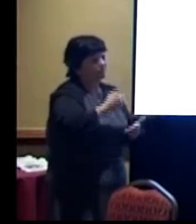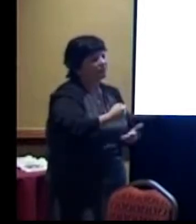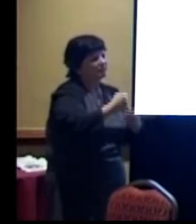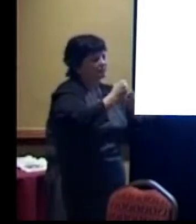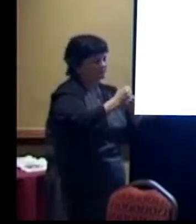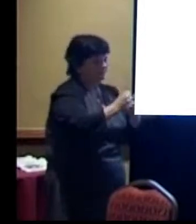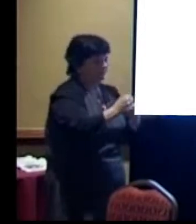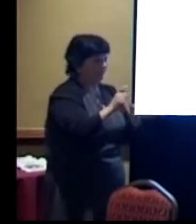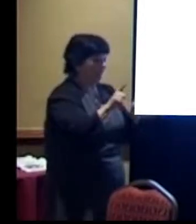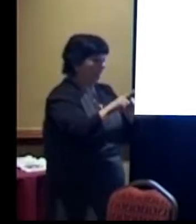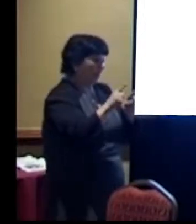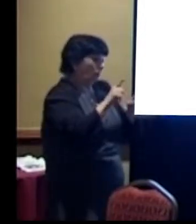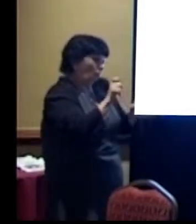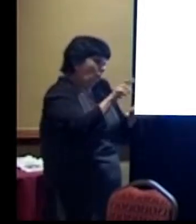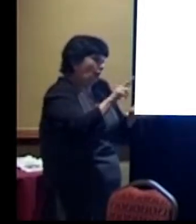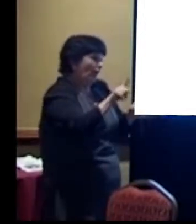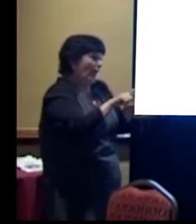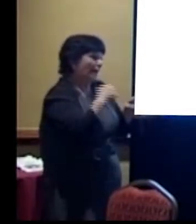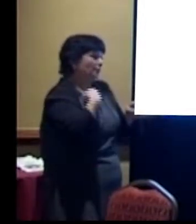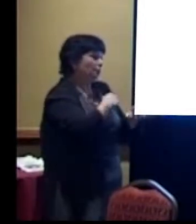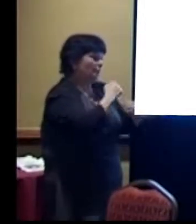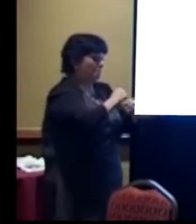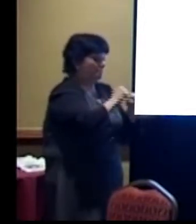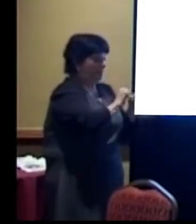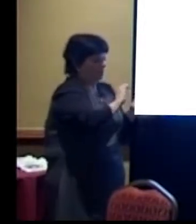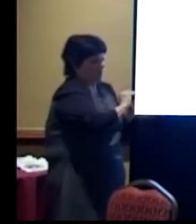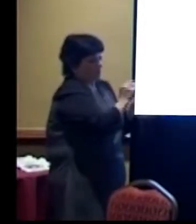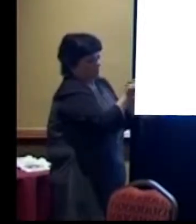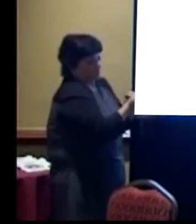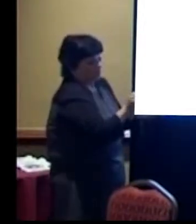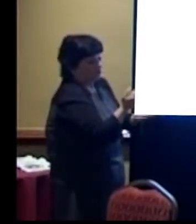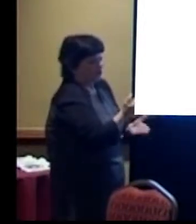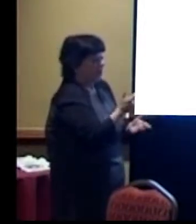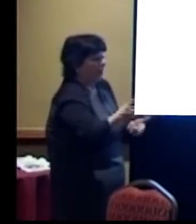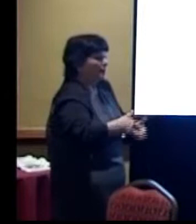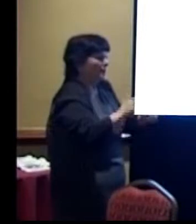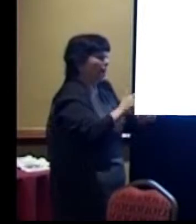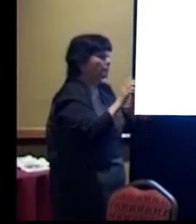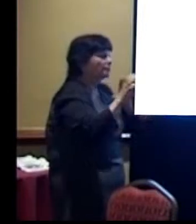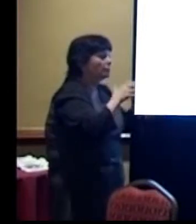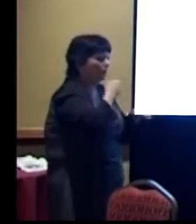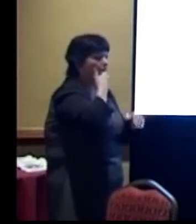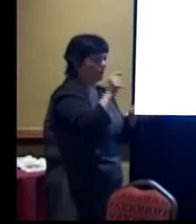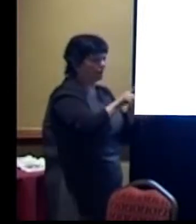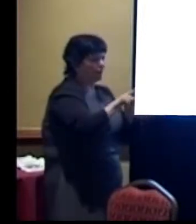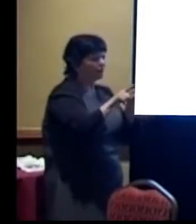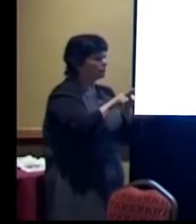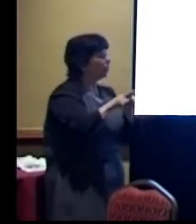Or, as we make some modifications that allow them to communicate better as well.